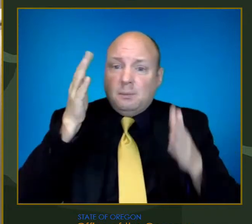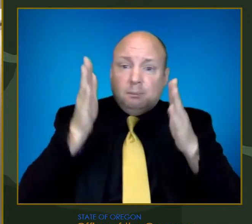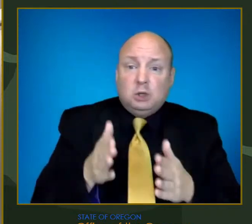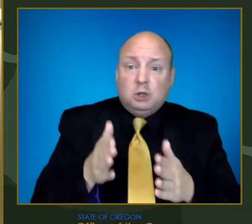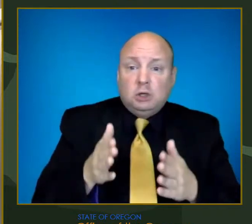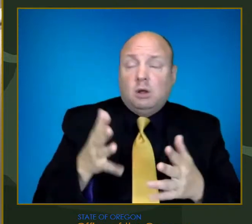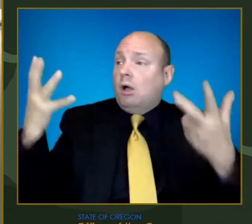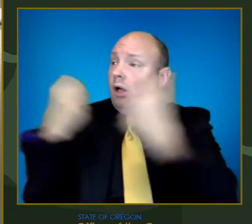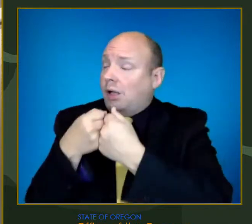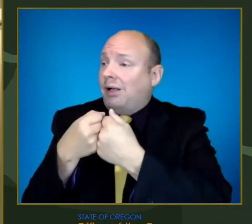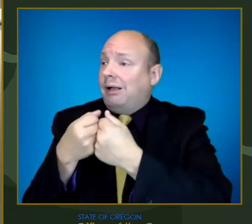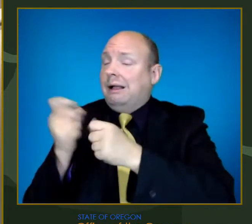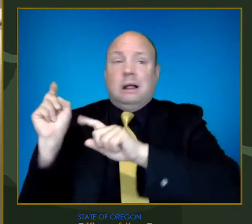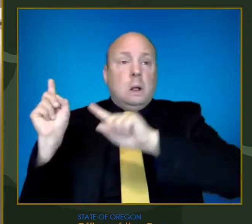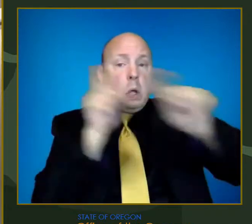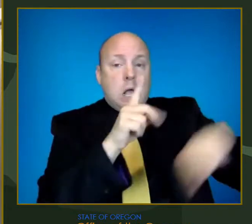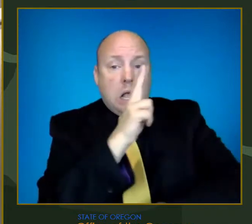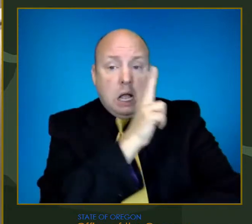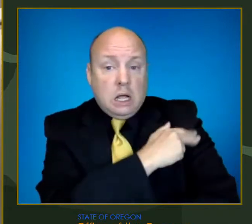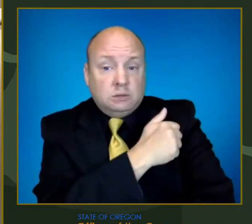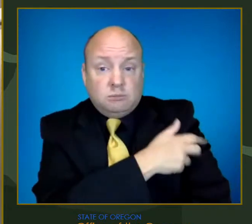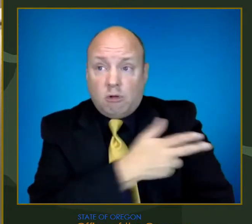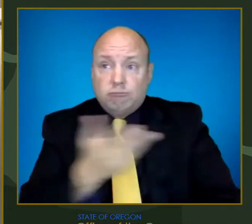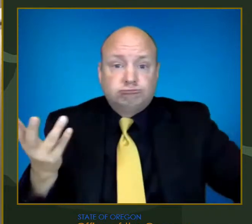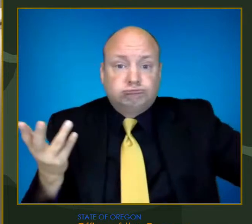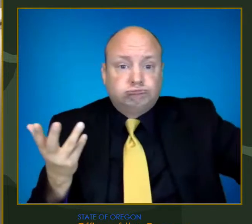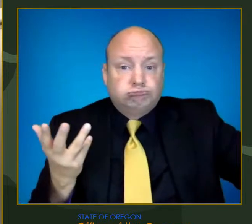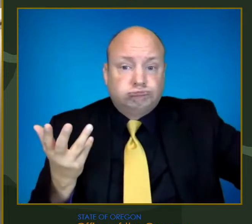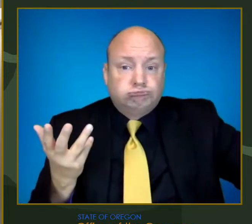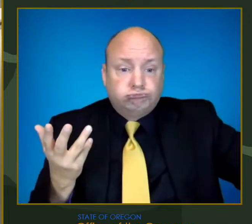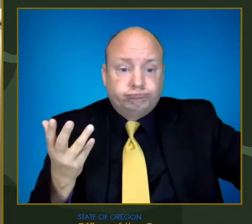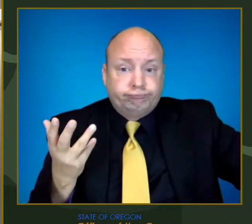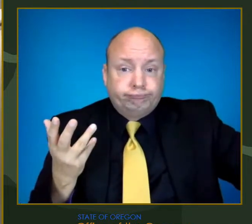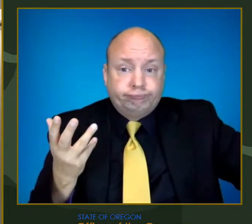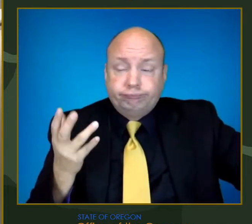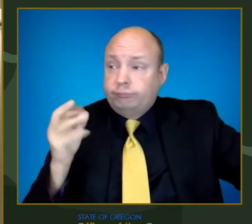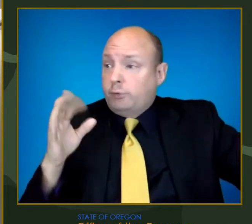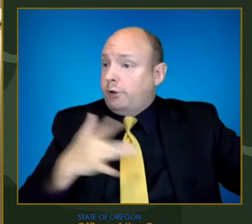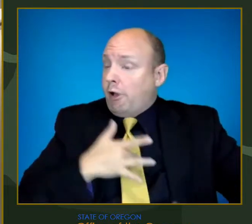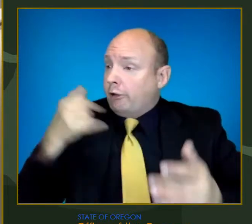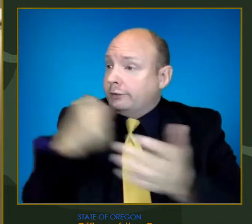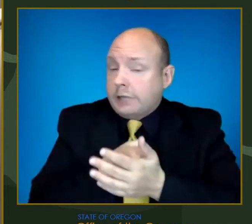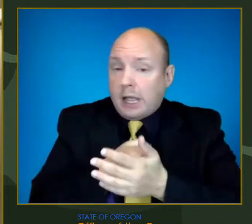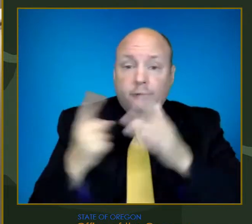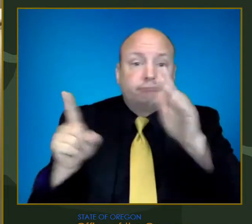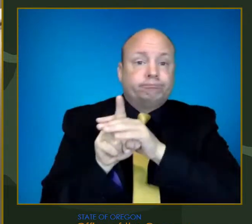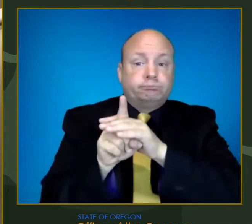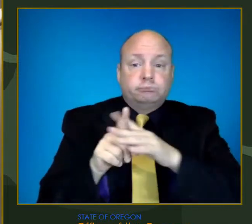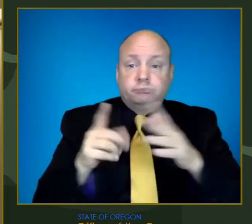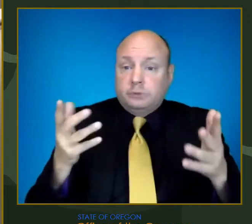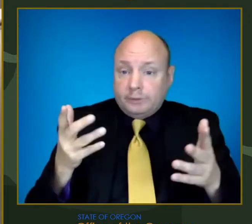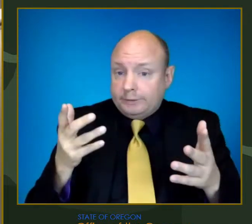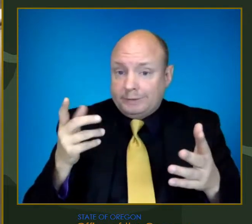excuse me, or has a heart attack or need for acute care, excuse me, I'm gonna get some water.